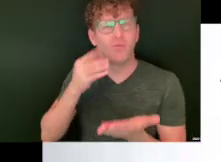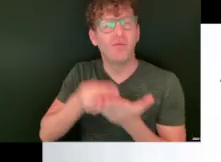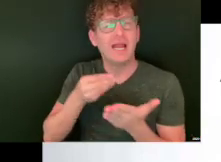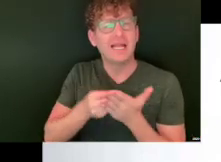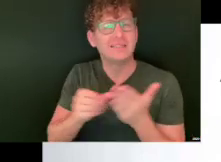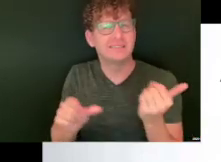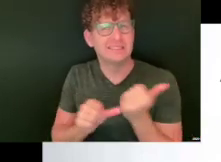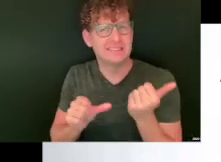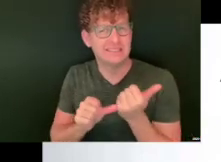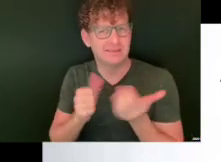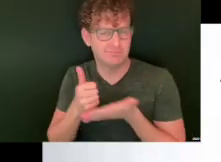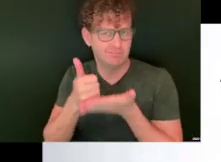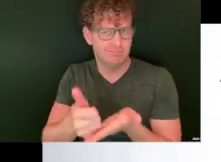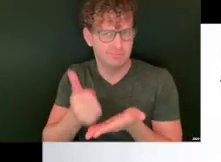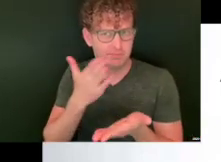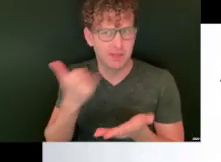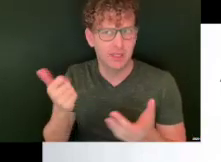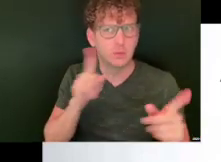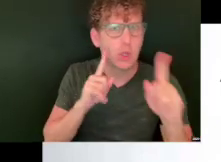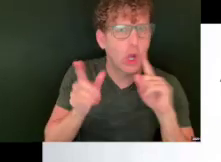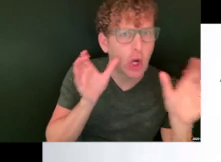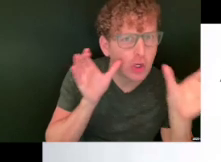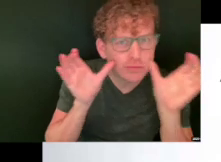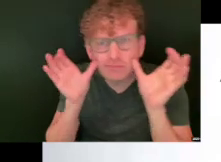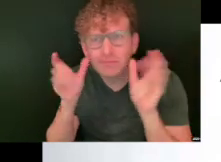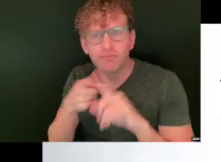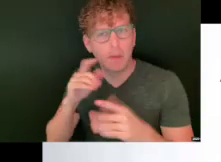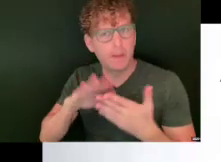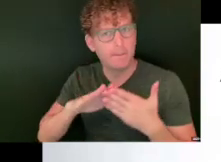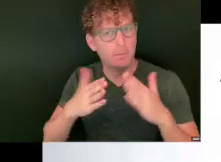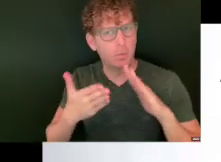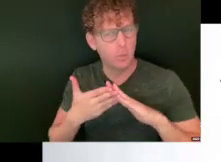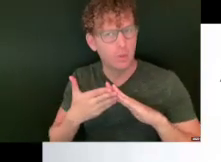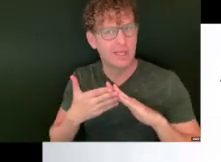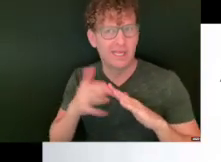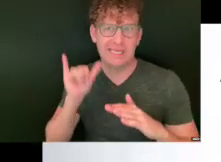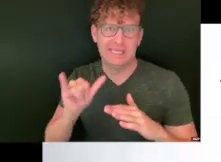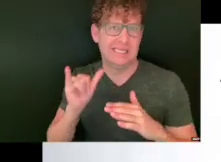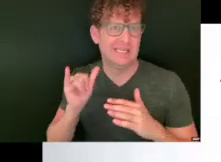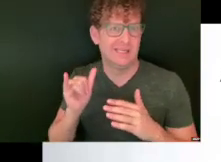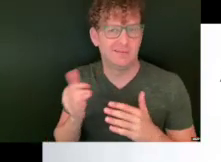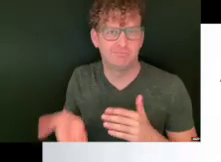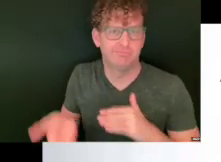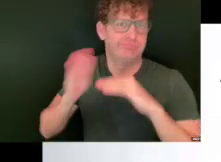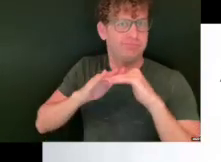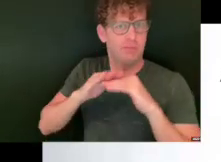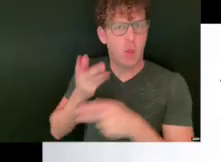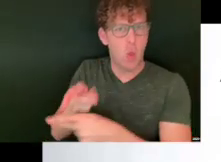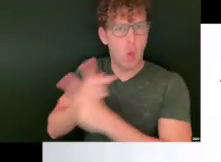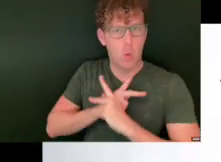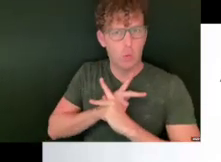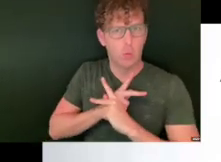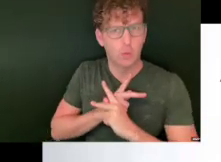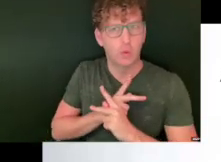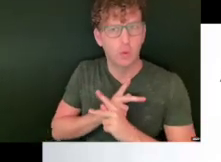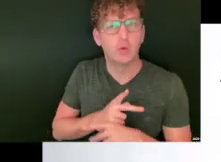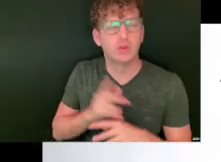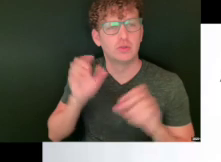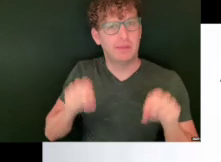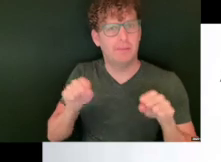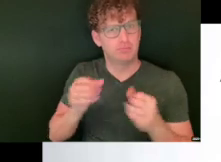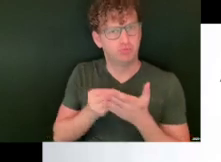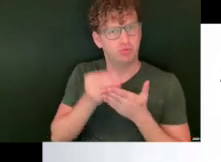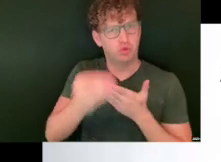for sustainable community-based transportation equity projects. We also call these clean mobility